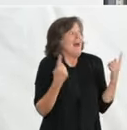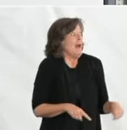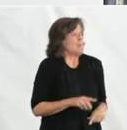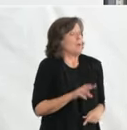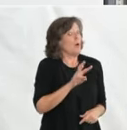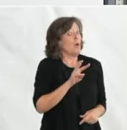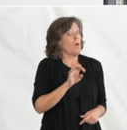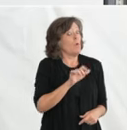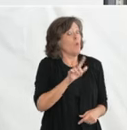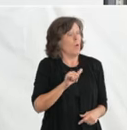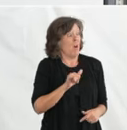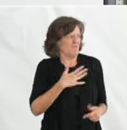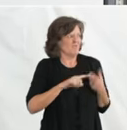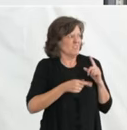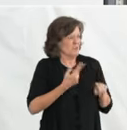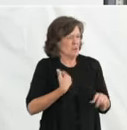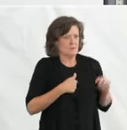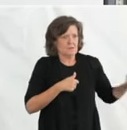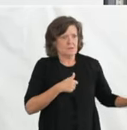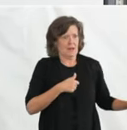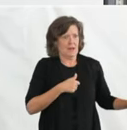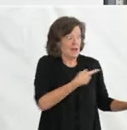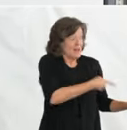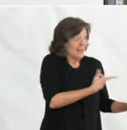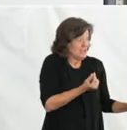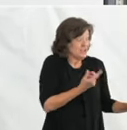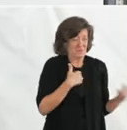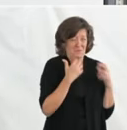Wally was sitting next to me, and all of a sudden, Wally goes,